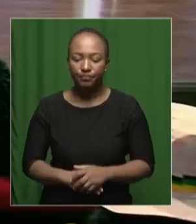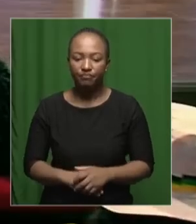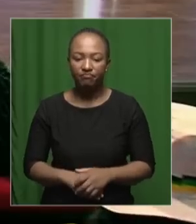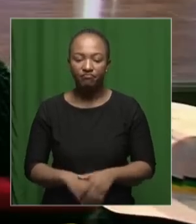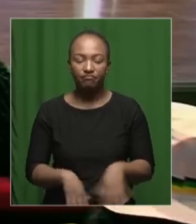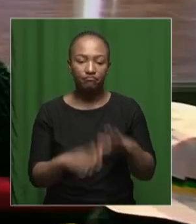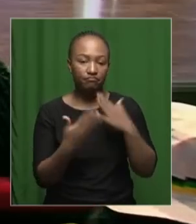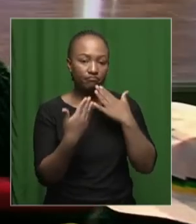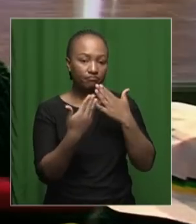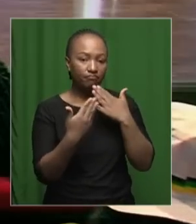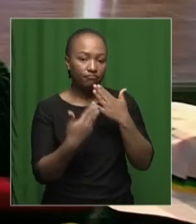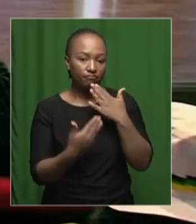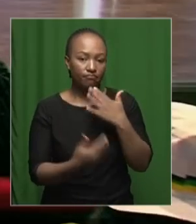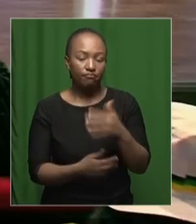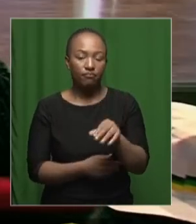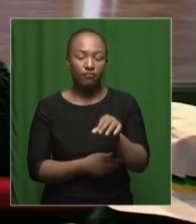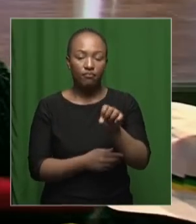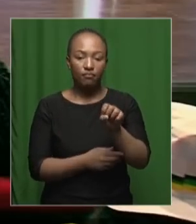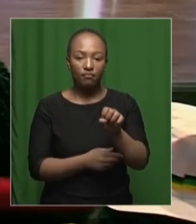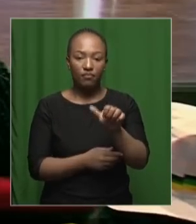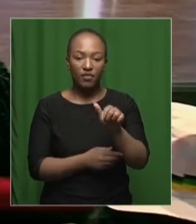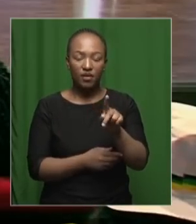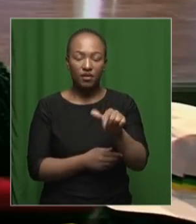Yeah, Sakina,